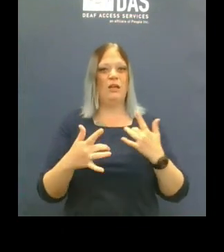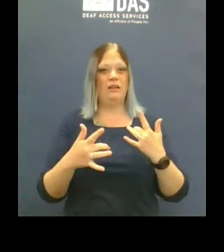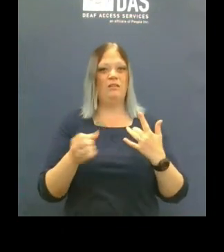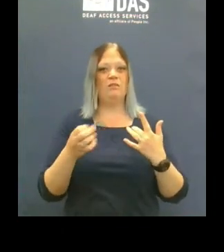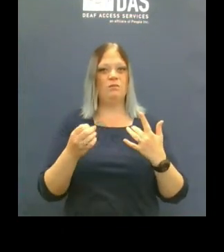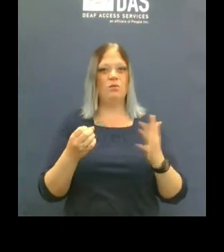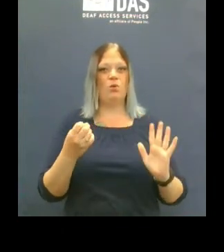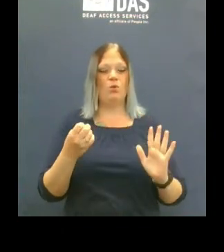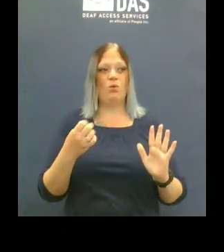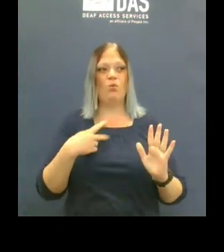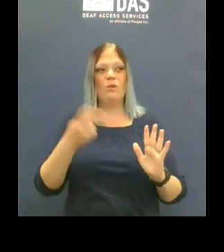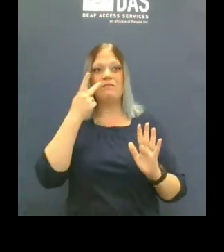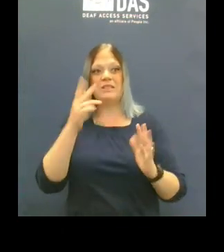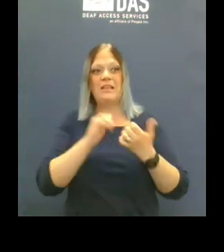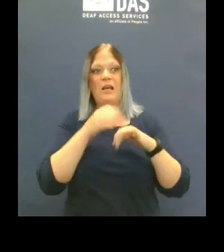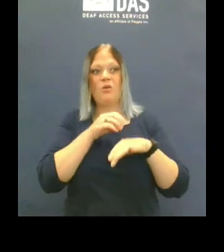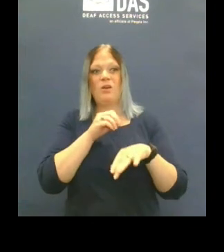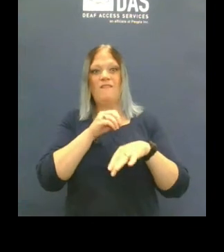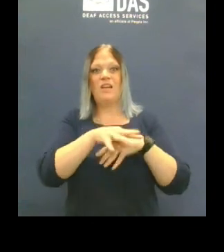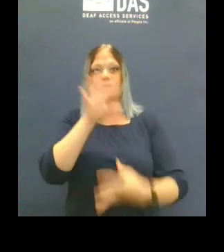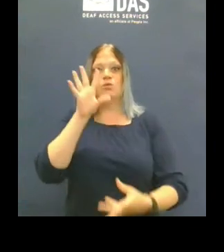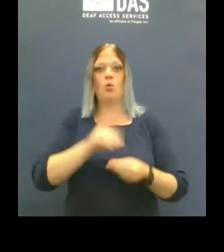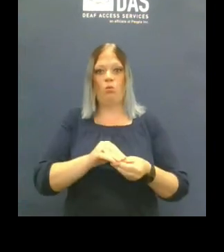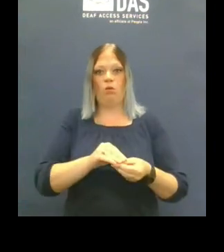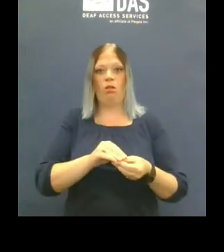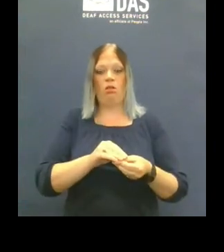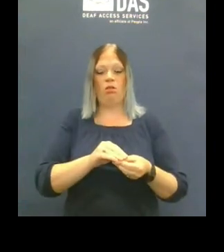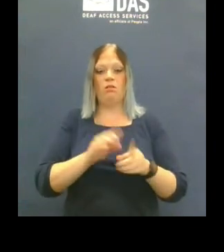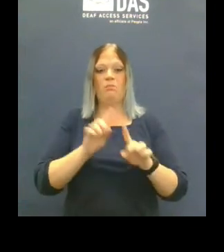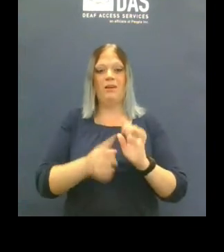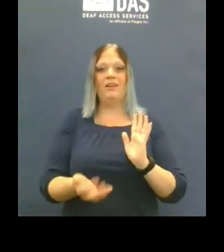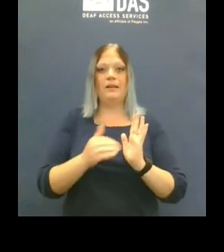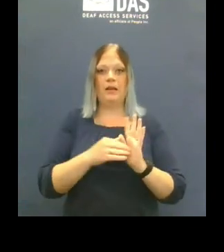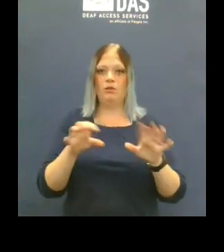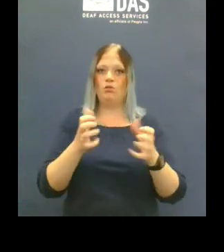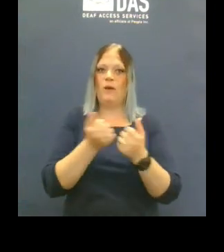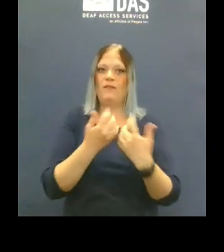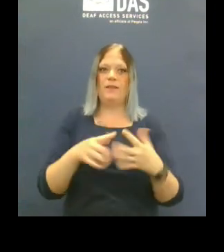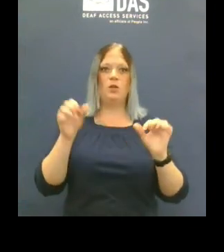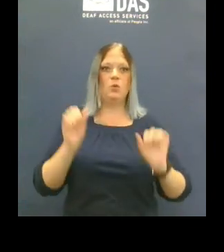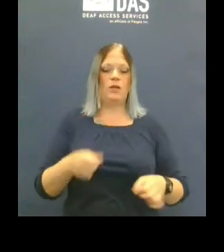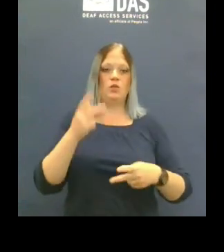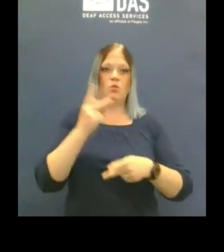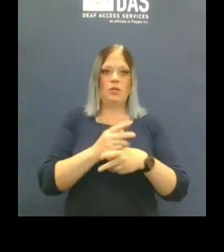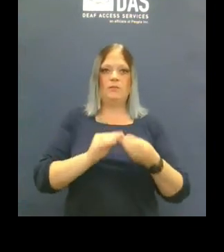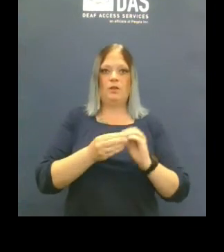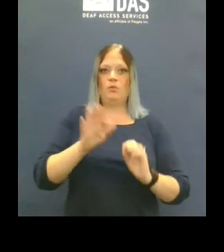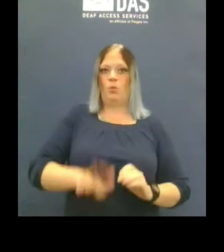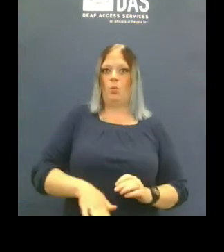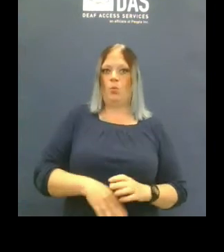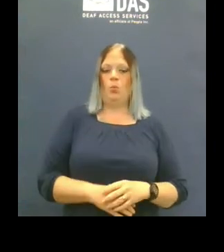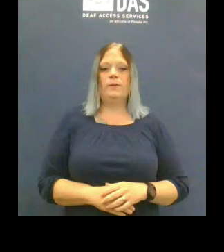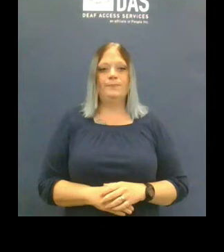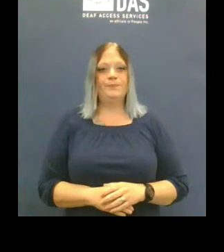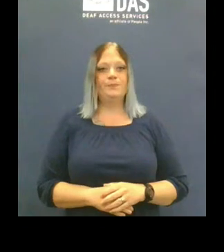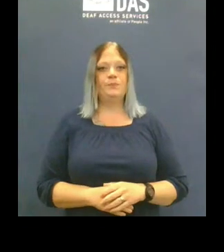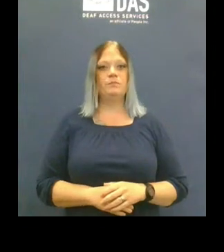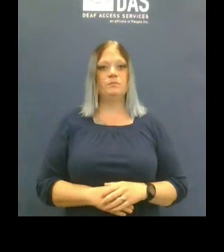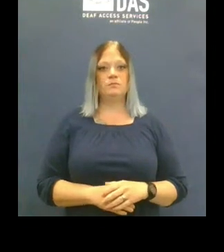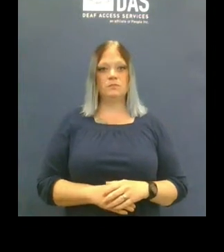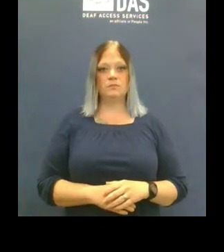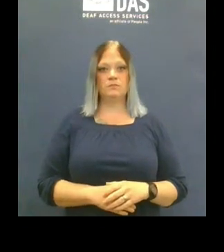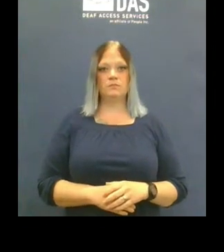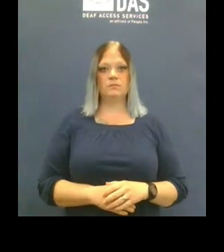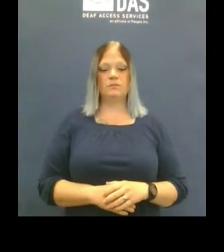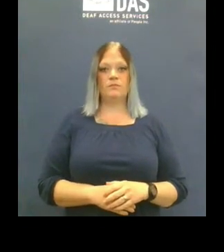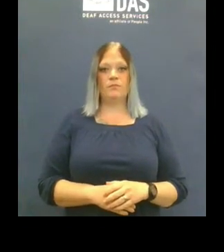see how that affects our total hospitalizations. But again, we want to do everything we can to keep these numbers down. And then here